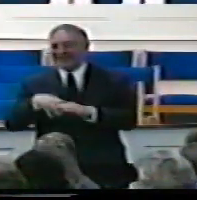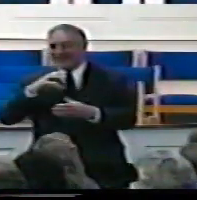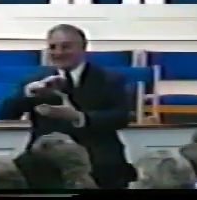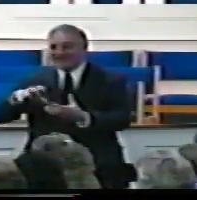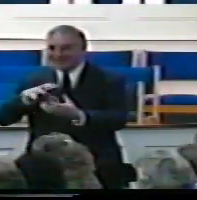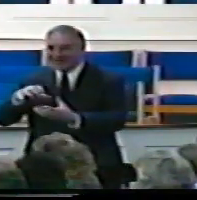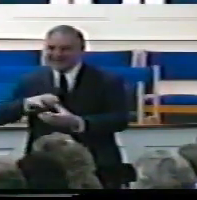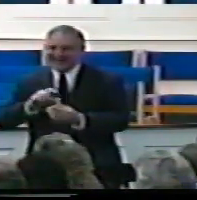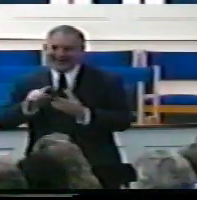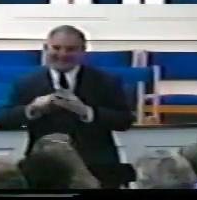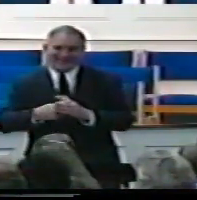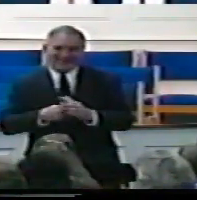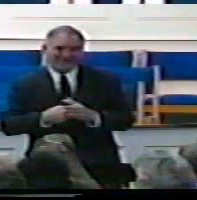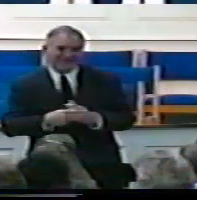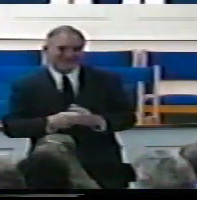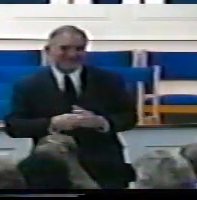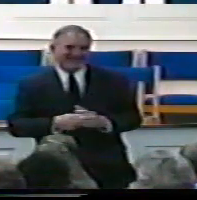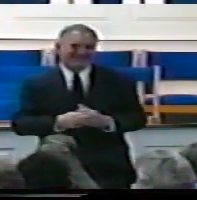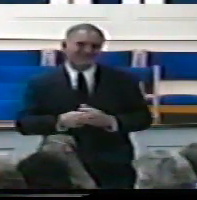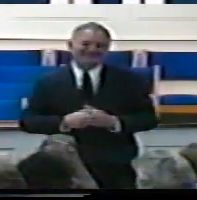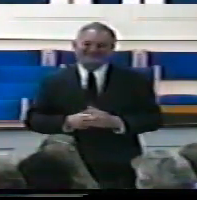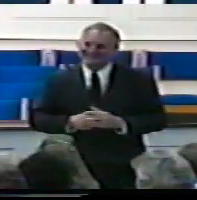I'm sorry, Gina. Forgive me.